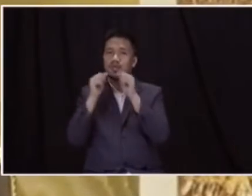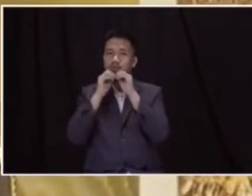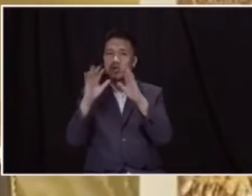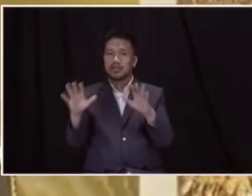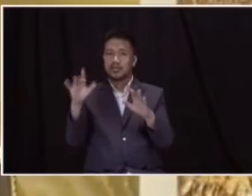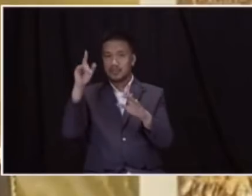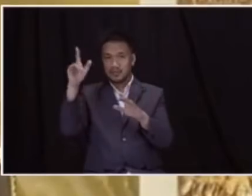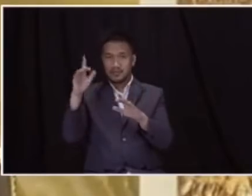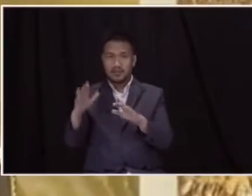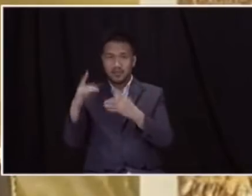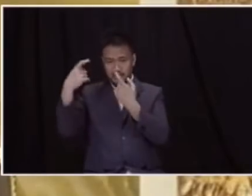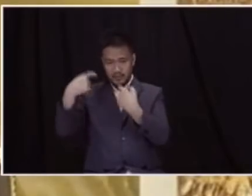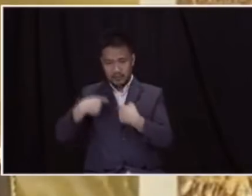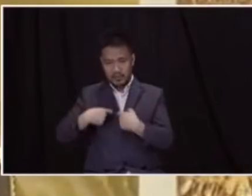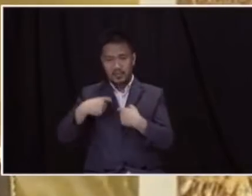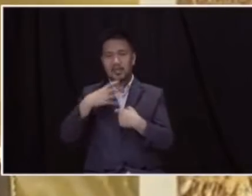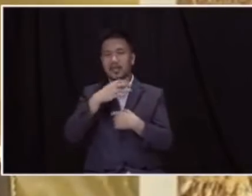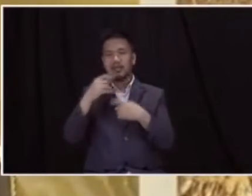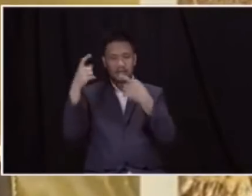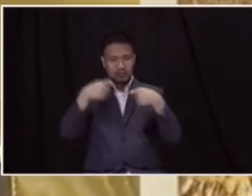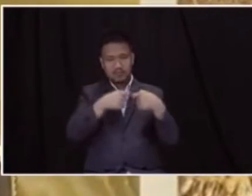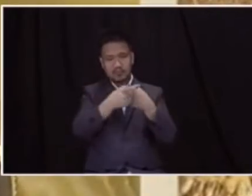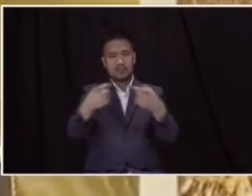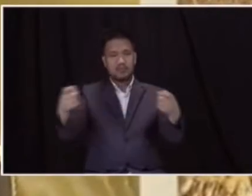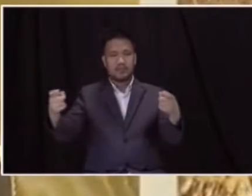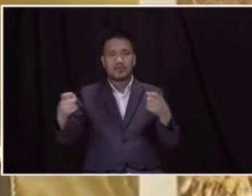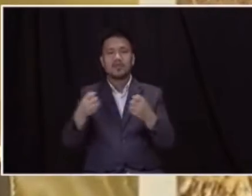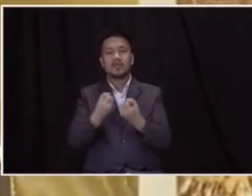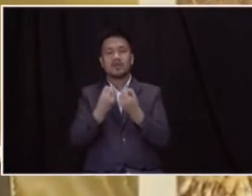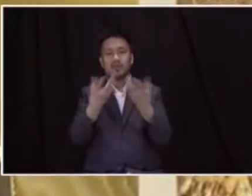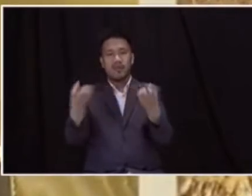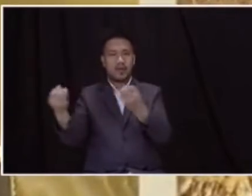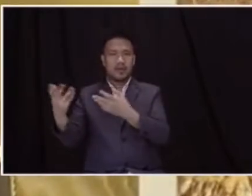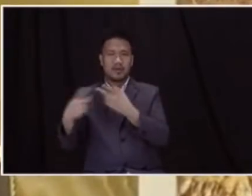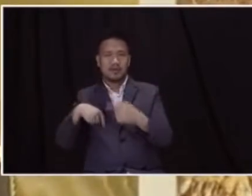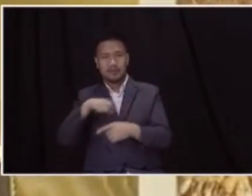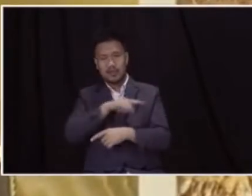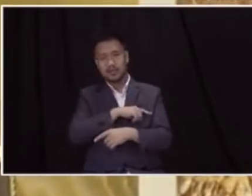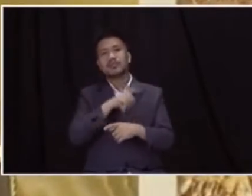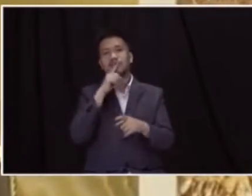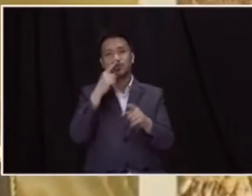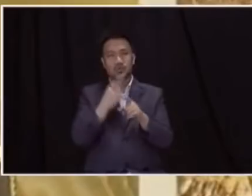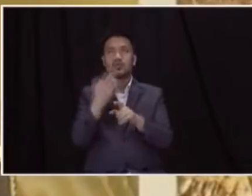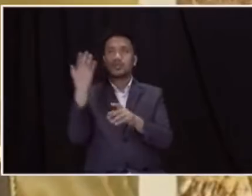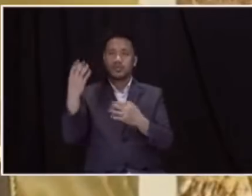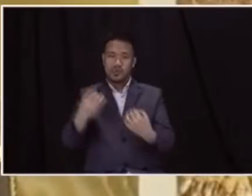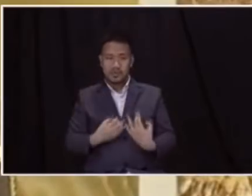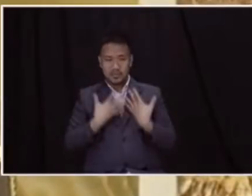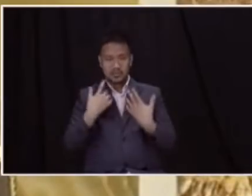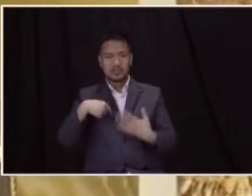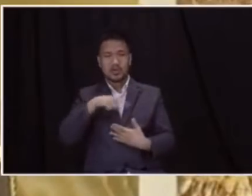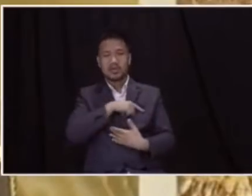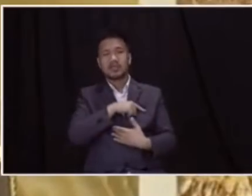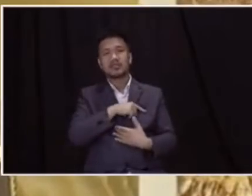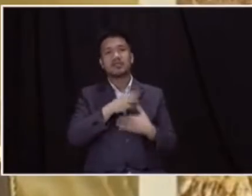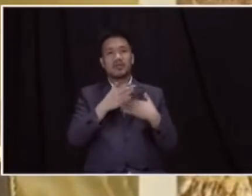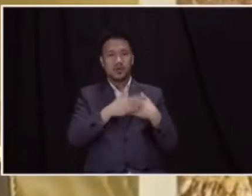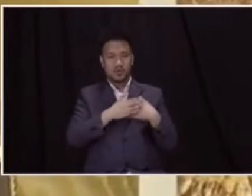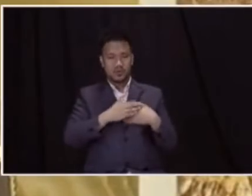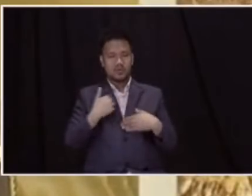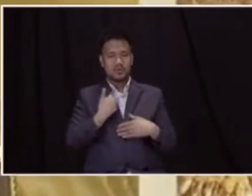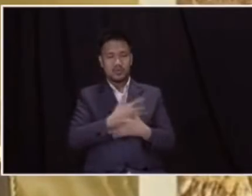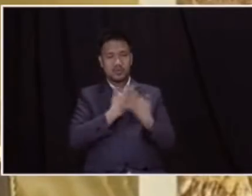sa akin at sa aming lahat. You are truly an inspiration, so close to